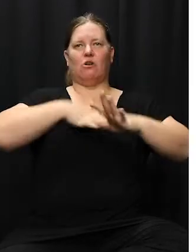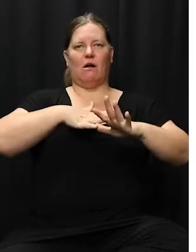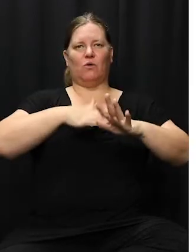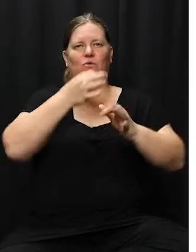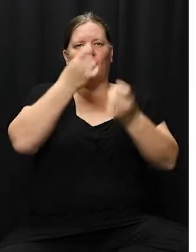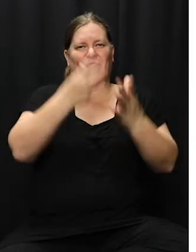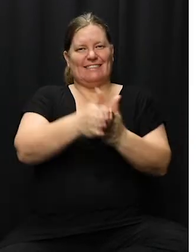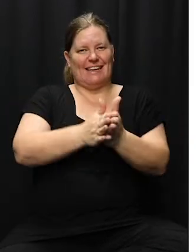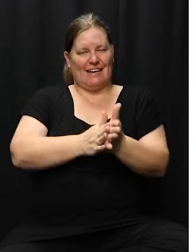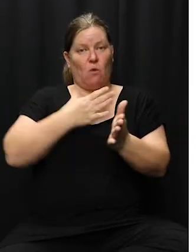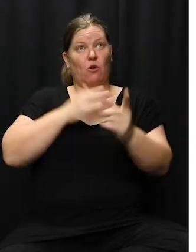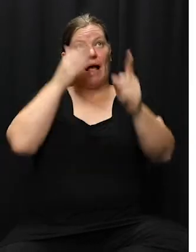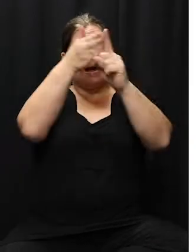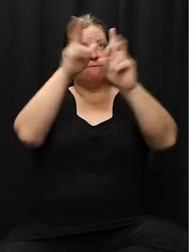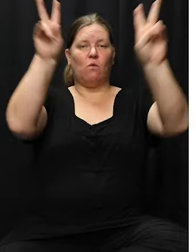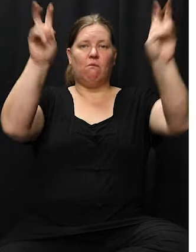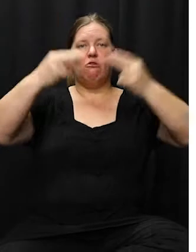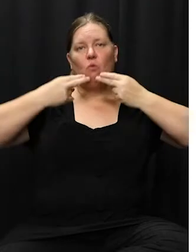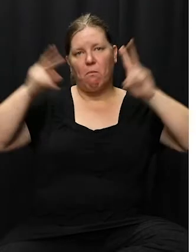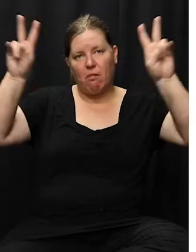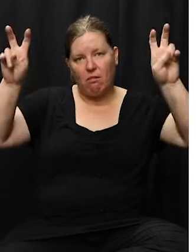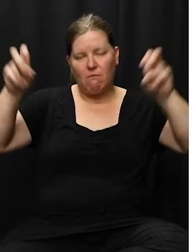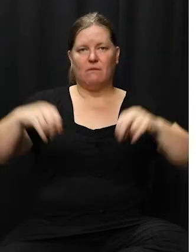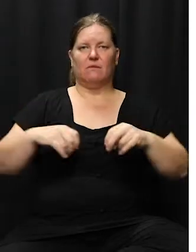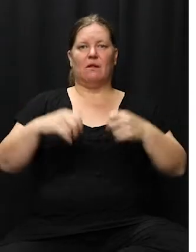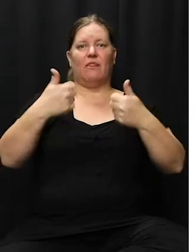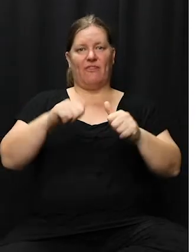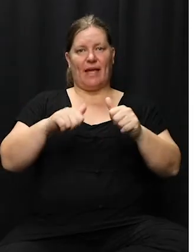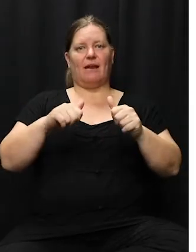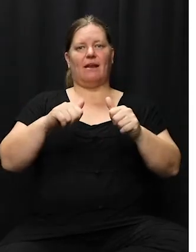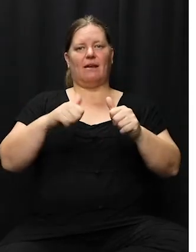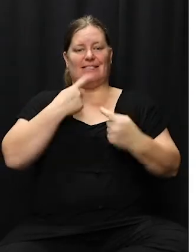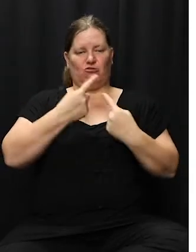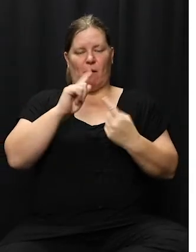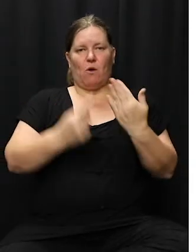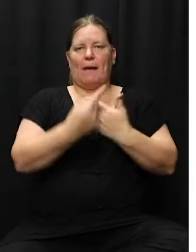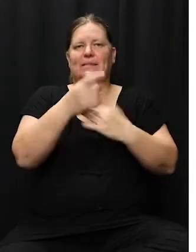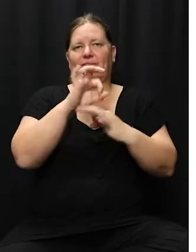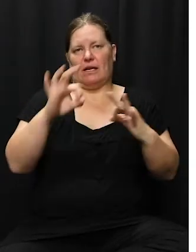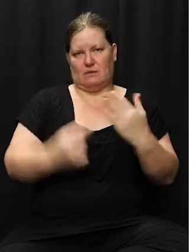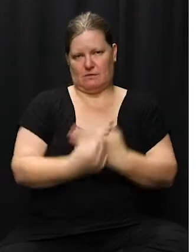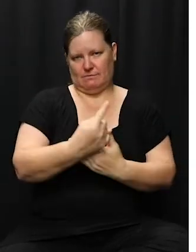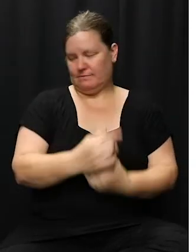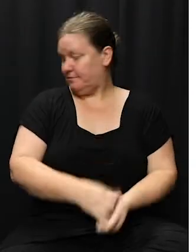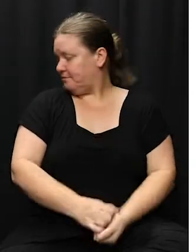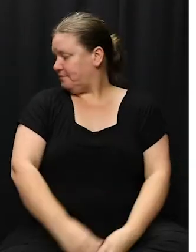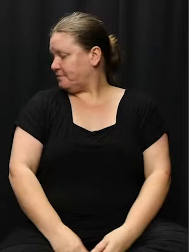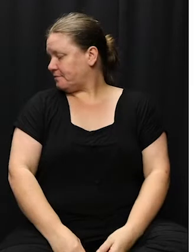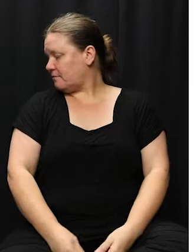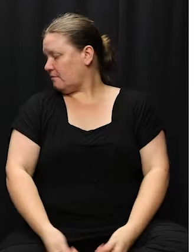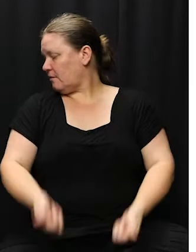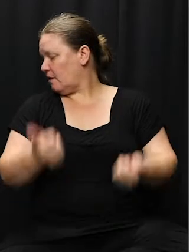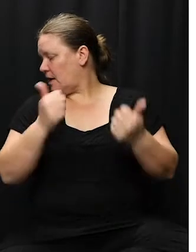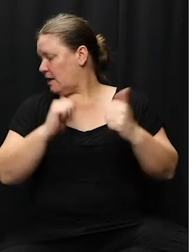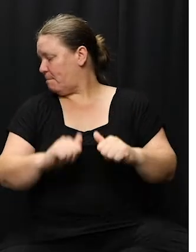want to aim for a child who's already, delayed. I'm trying to aim for what would happen, I want to know what the norm